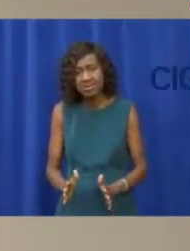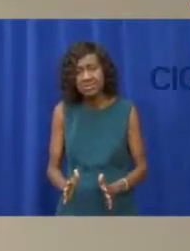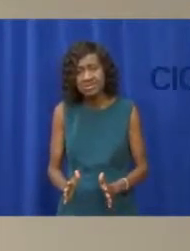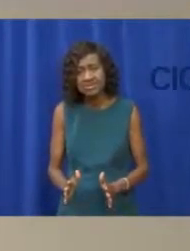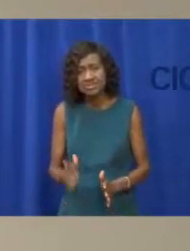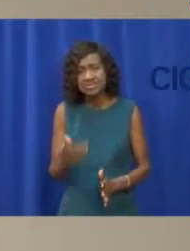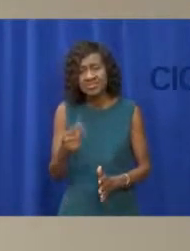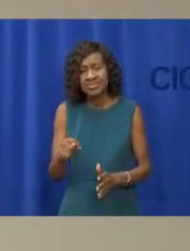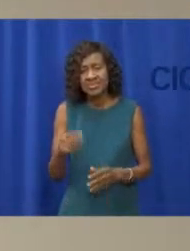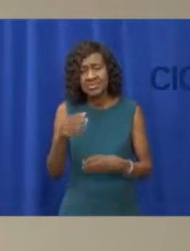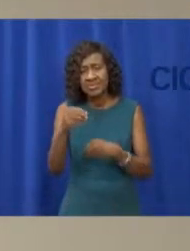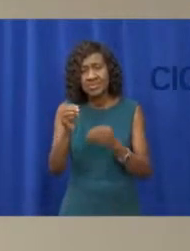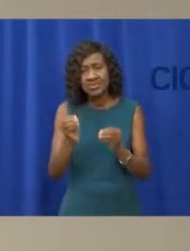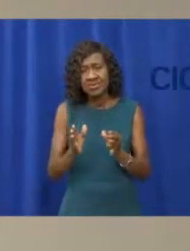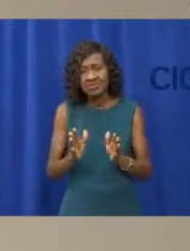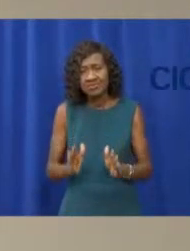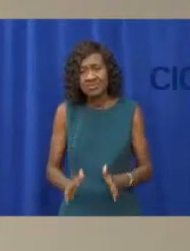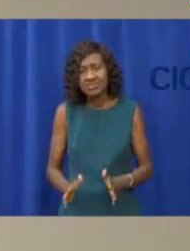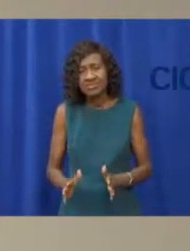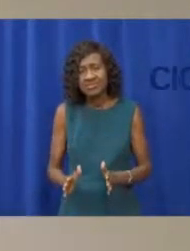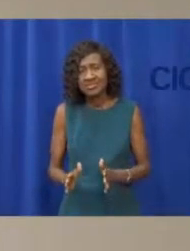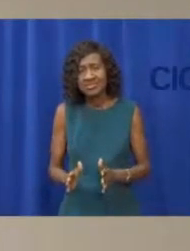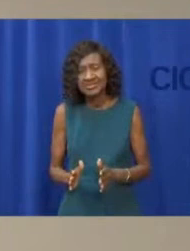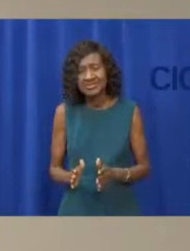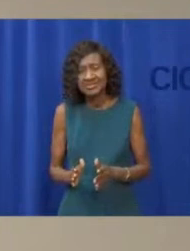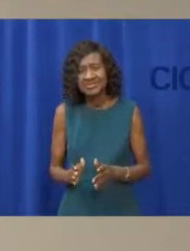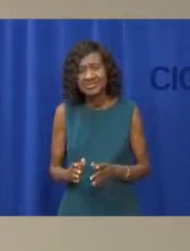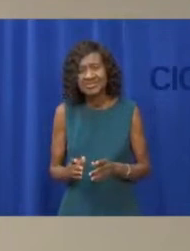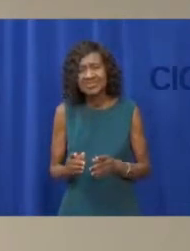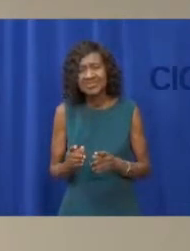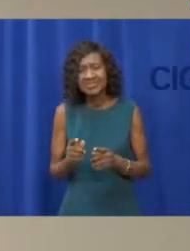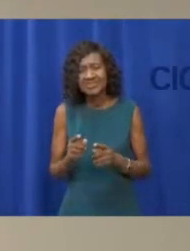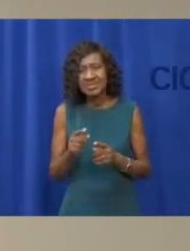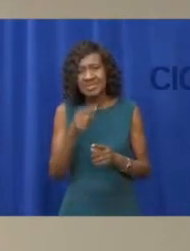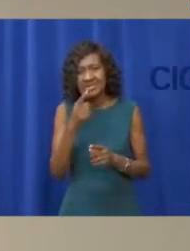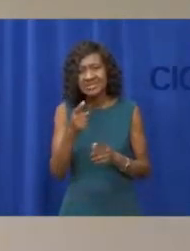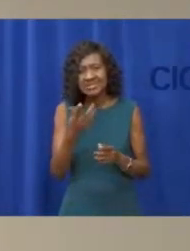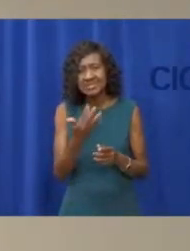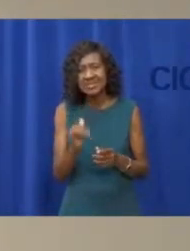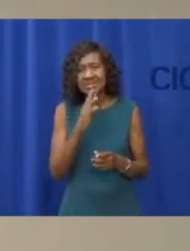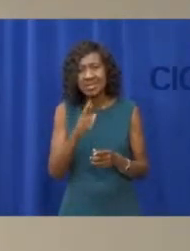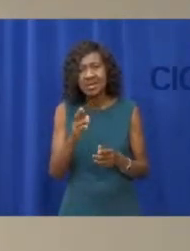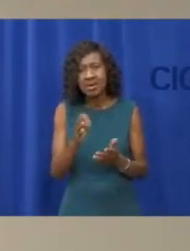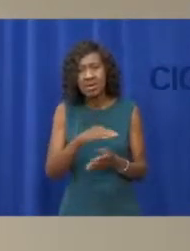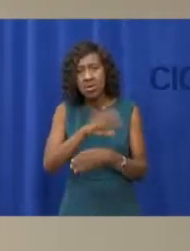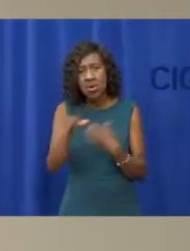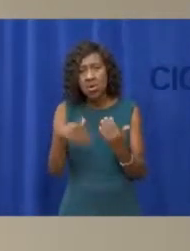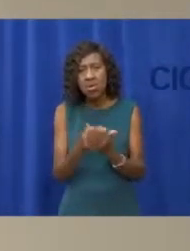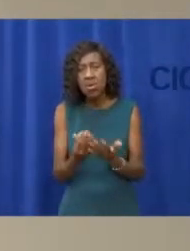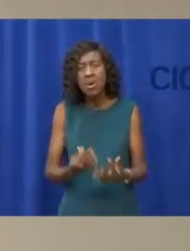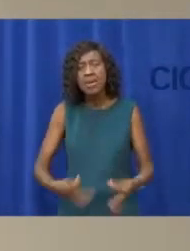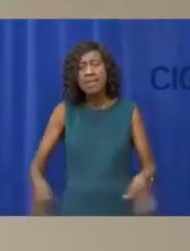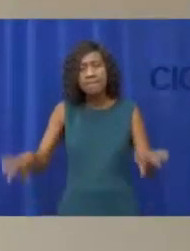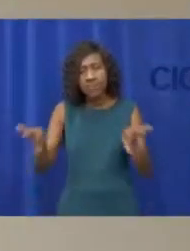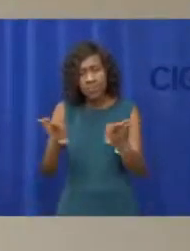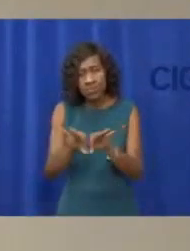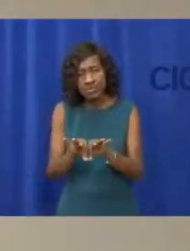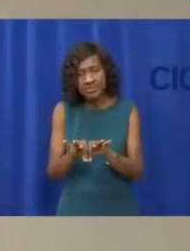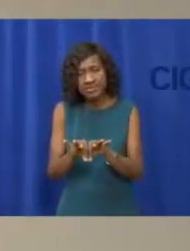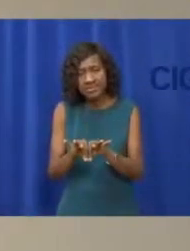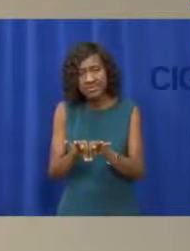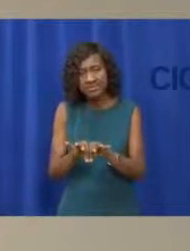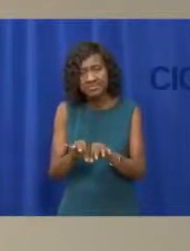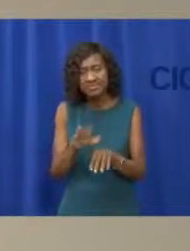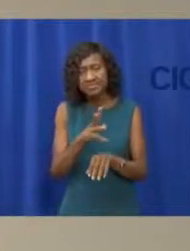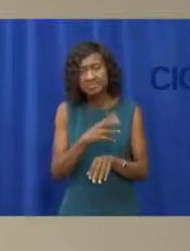ask the officers to ease up on them. They're all important for what's going on at the HSA, and I know the commissioner is going